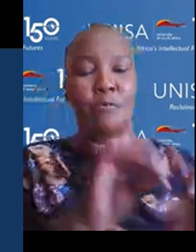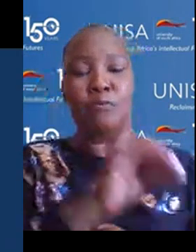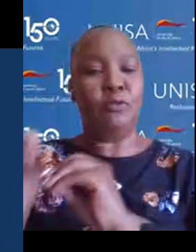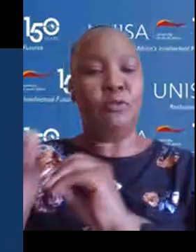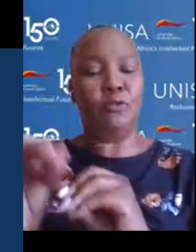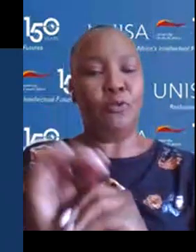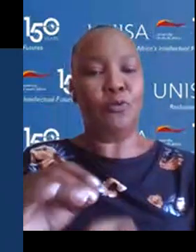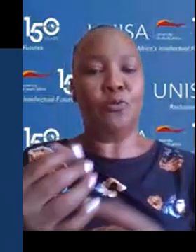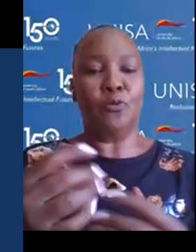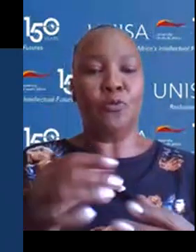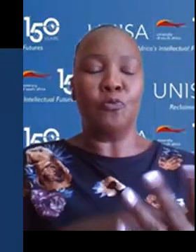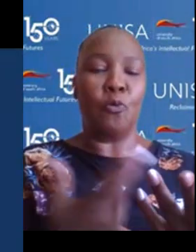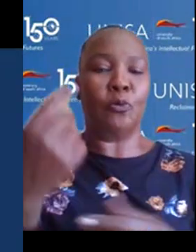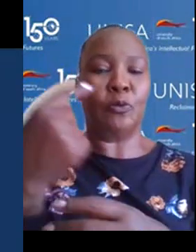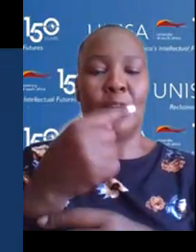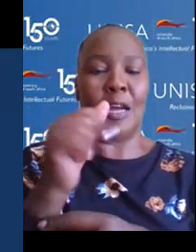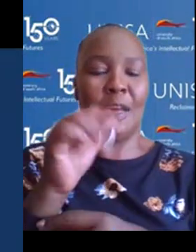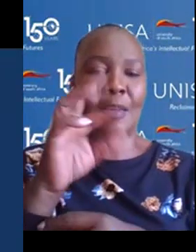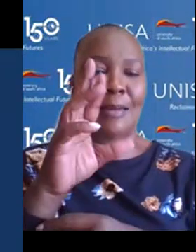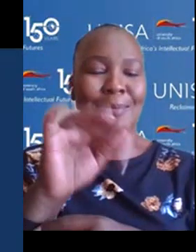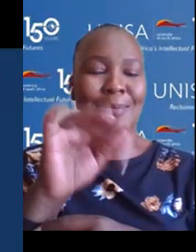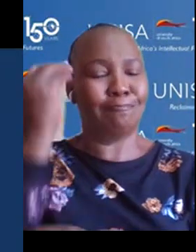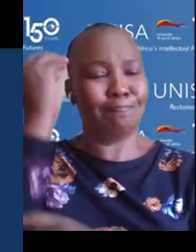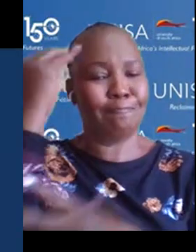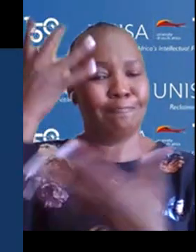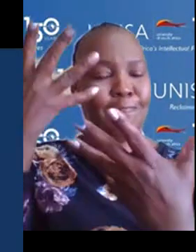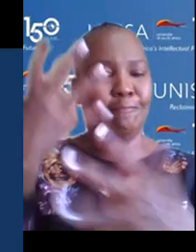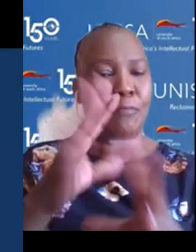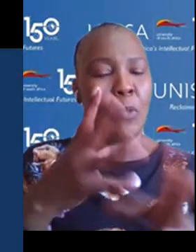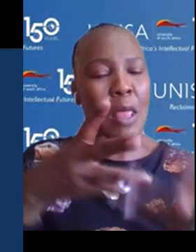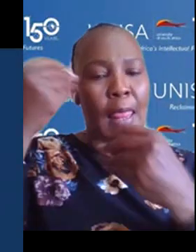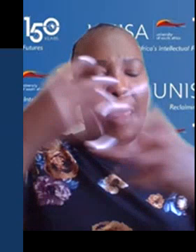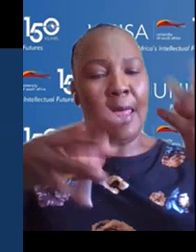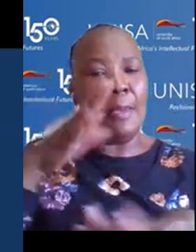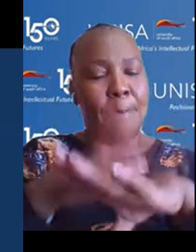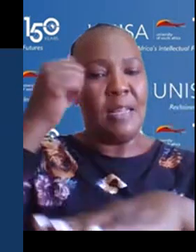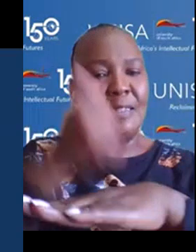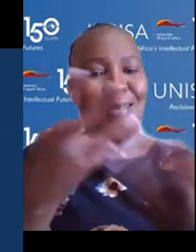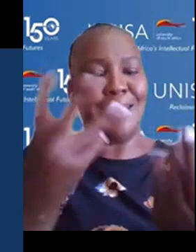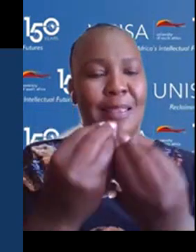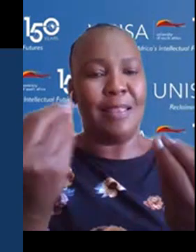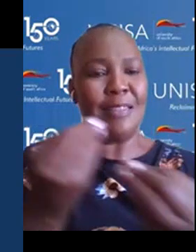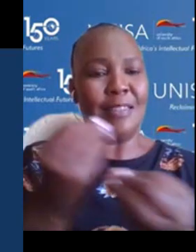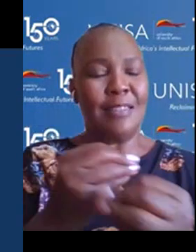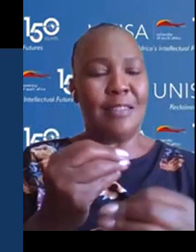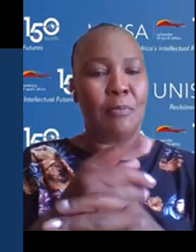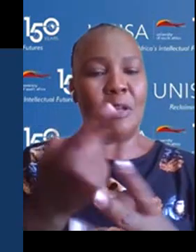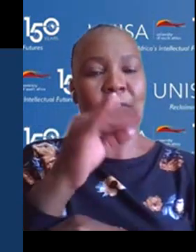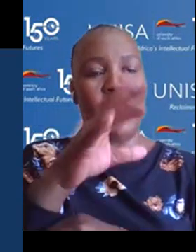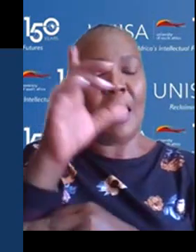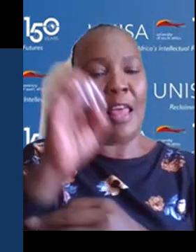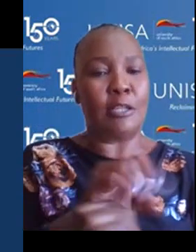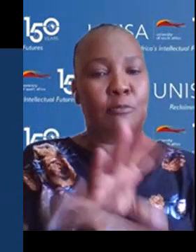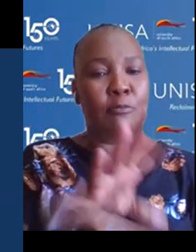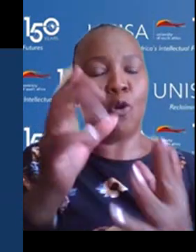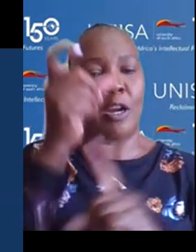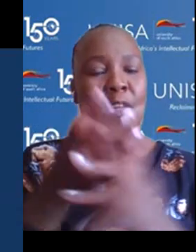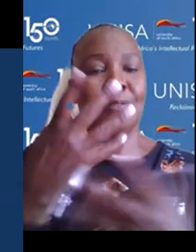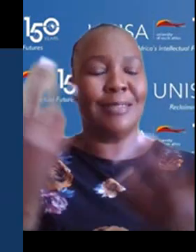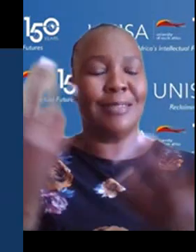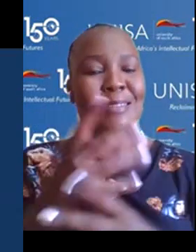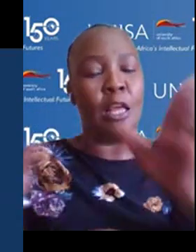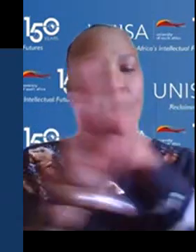that. So that's quite interesting. So now we've learned some very basic things about the File Explorer. Now, as the